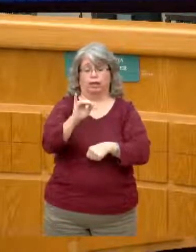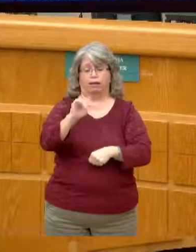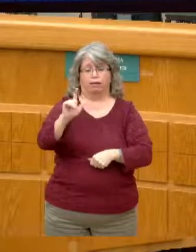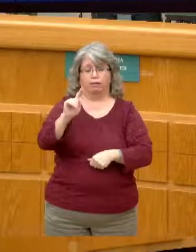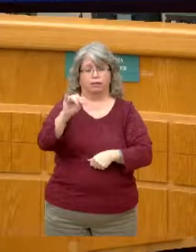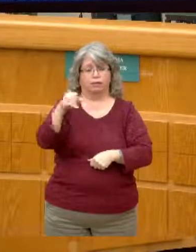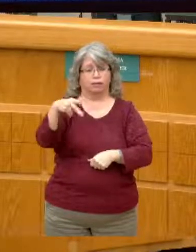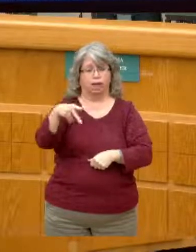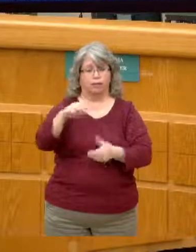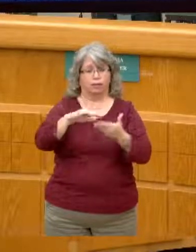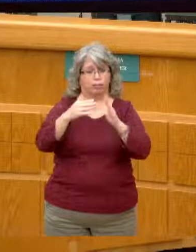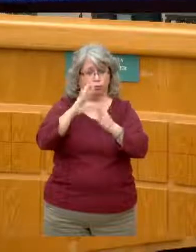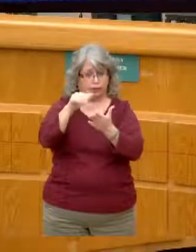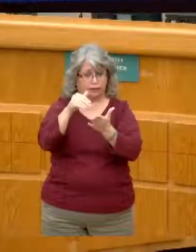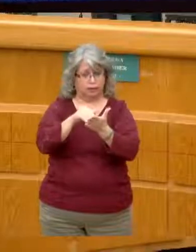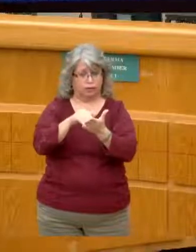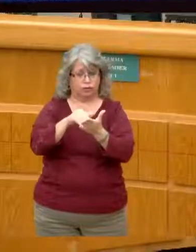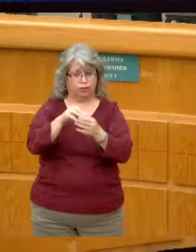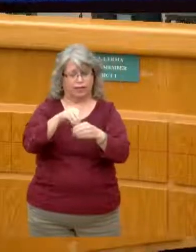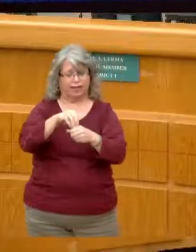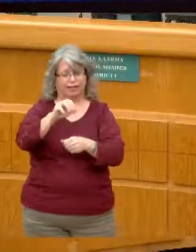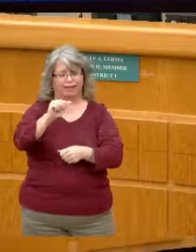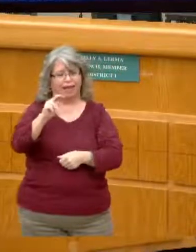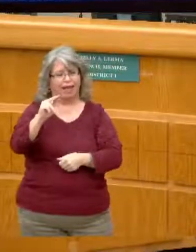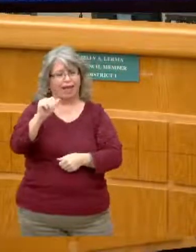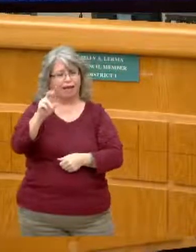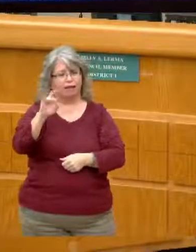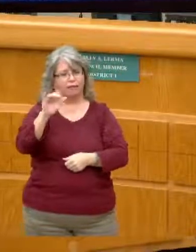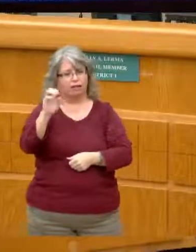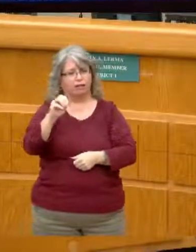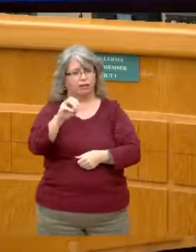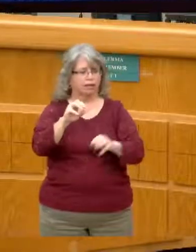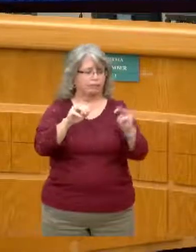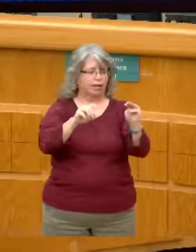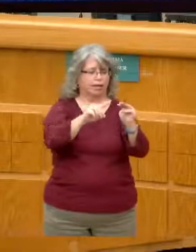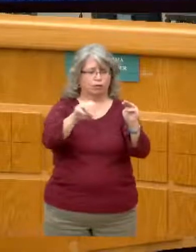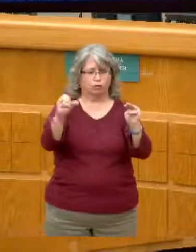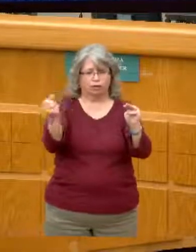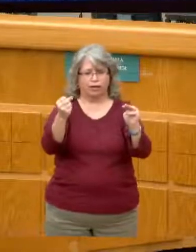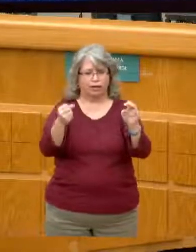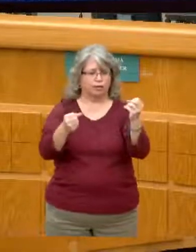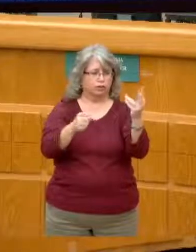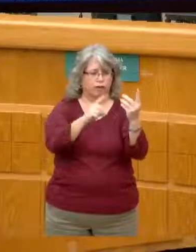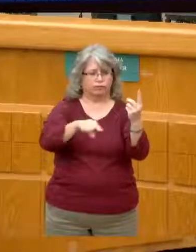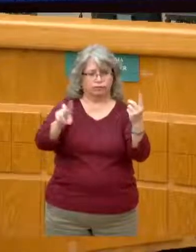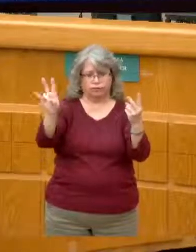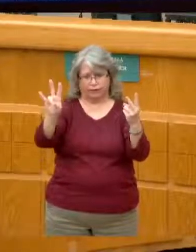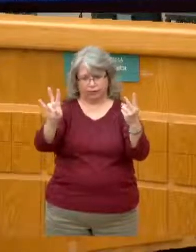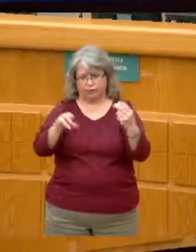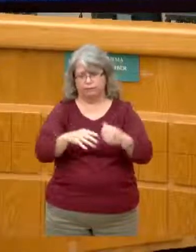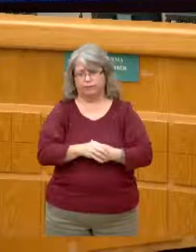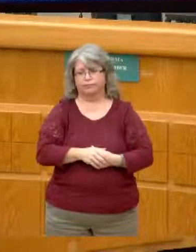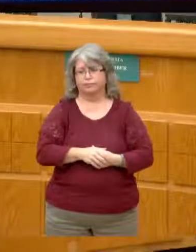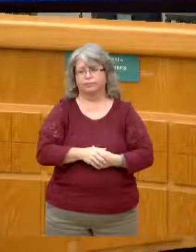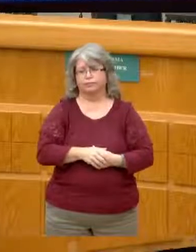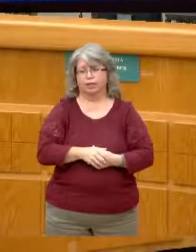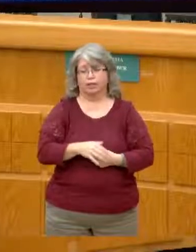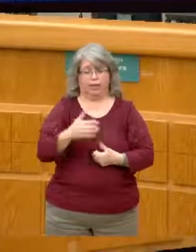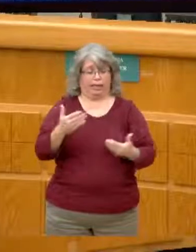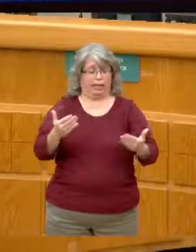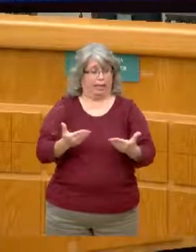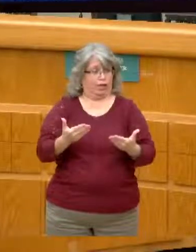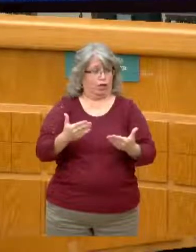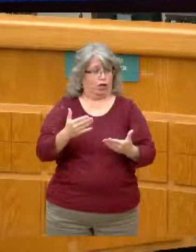in Annabelle. That's open Monday through Saturday from 12 to 7. And we are both here in the county courthouse and the city